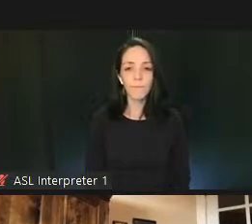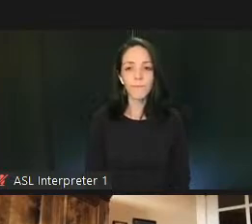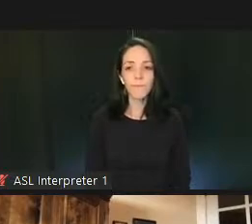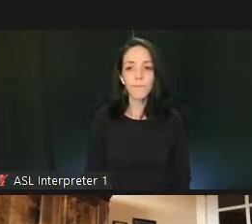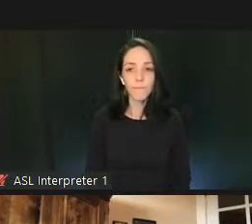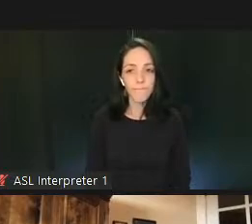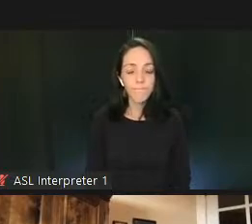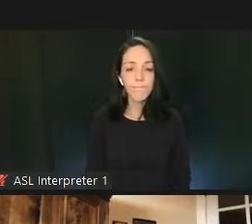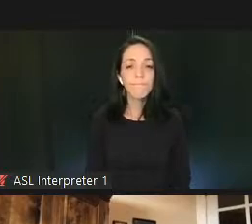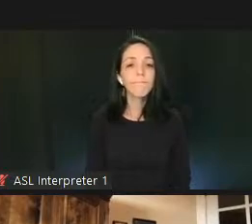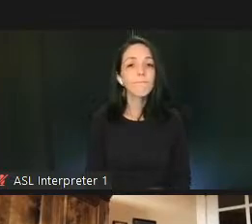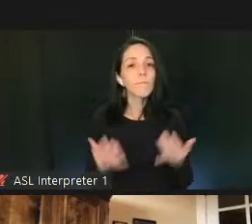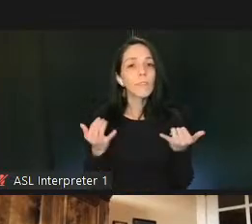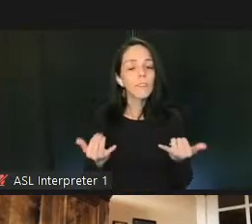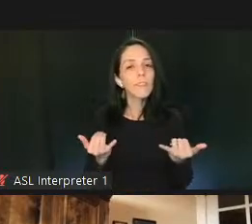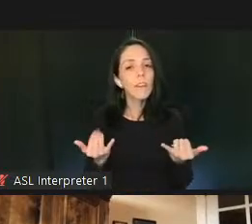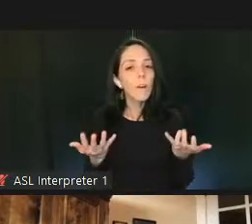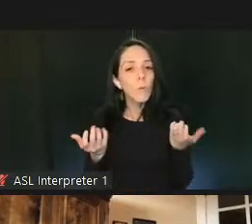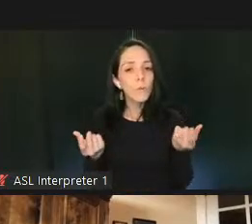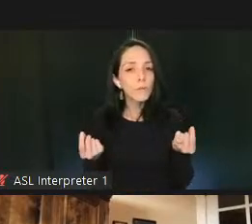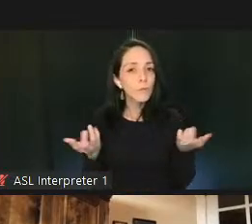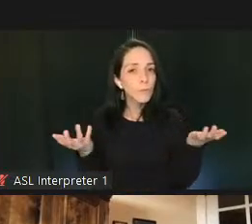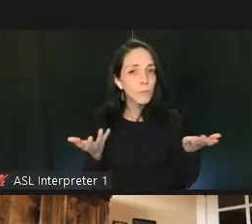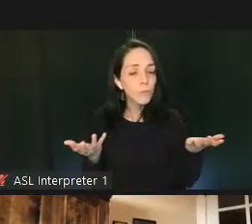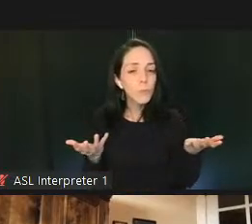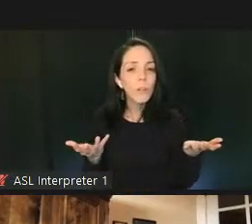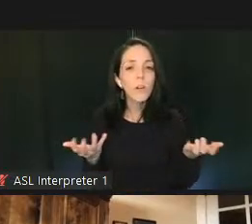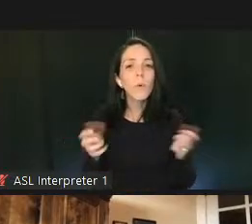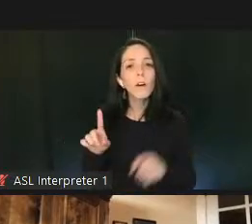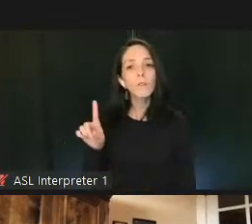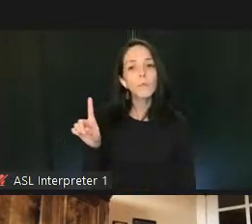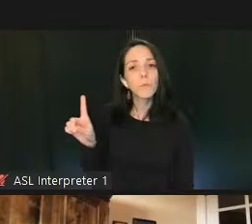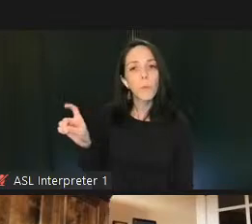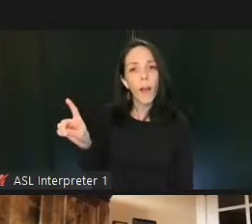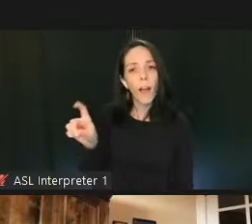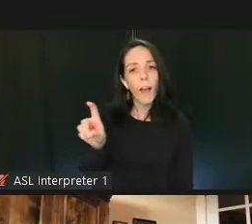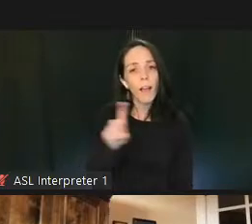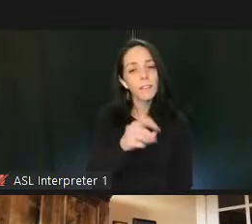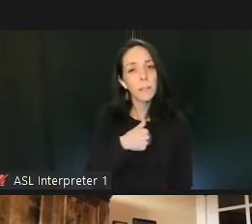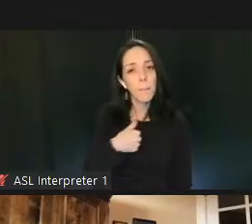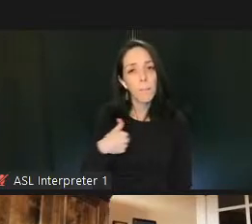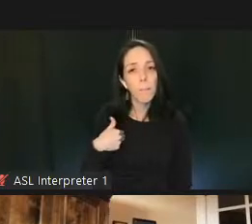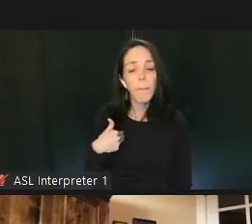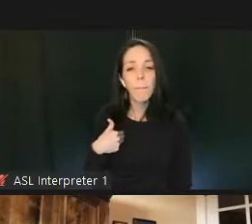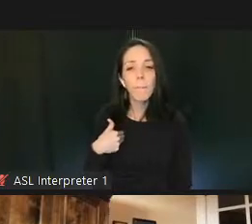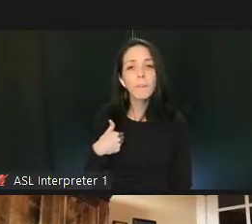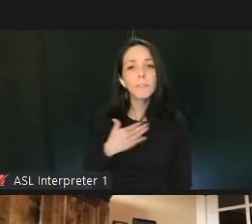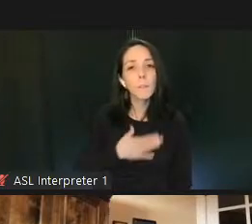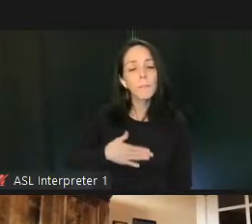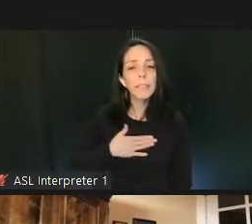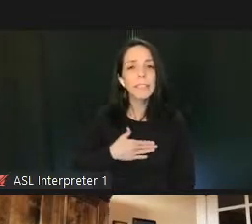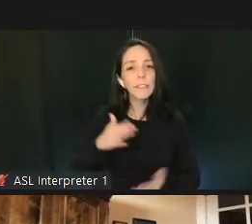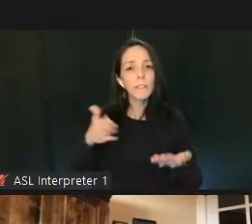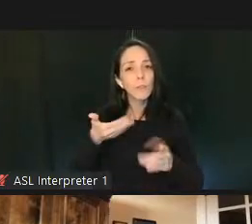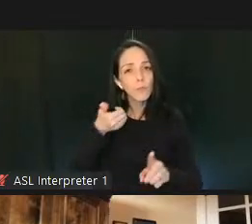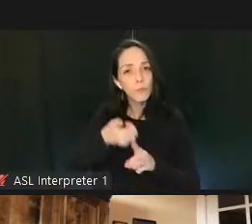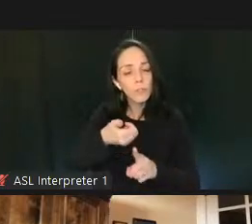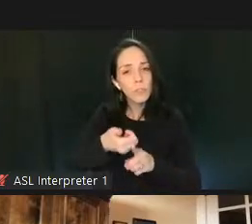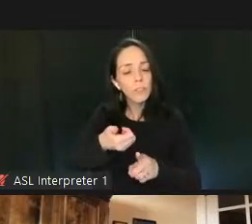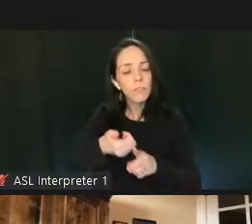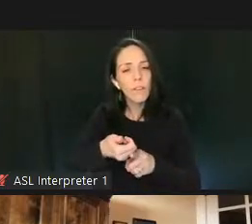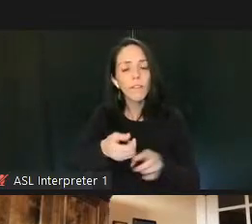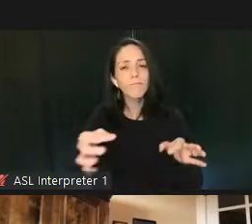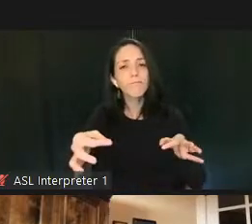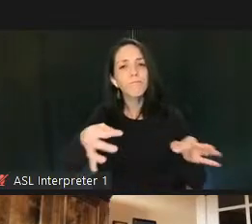So at this time, what I'd like to do is I'd like to ask the committee members to just introduce themselves and talk about